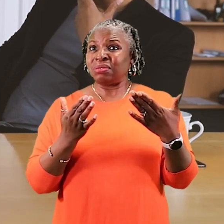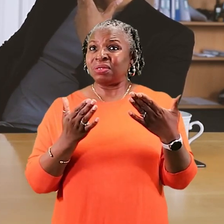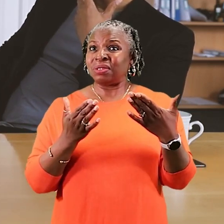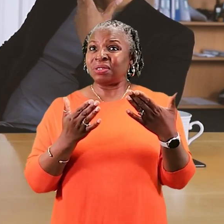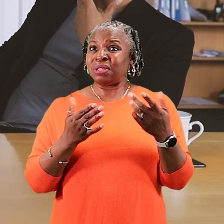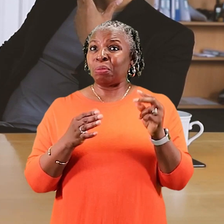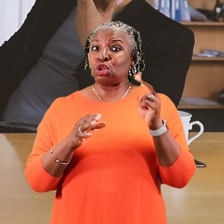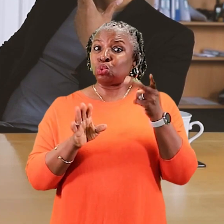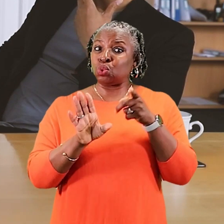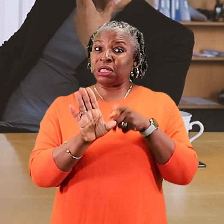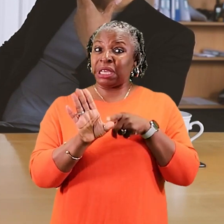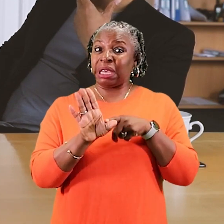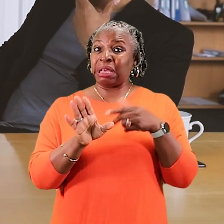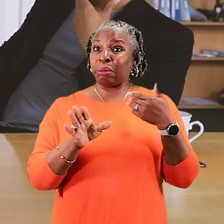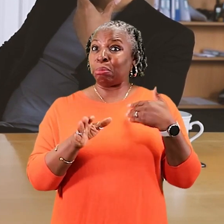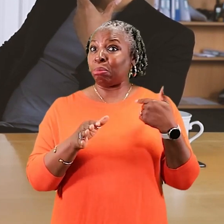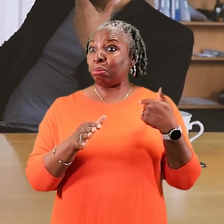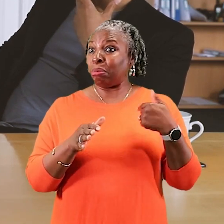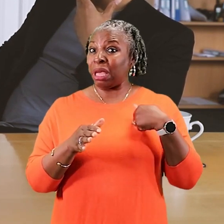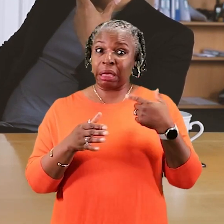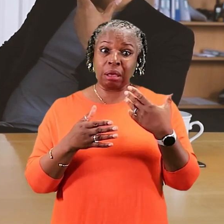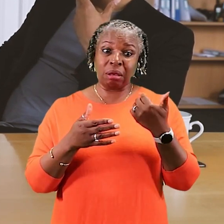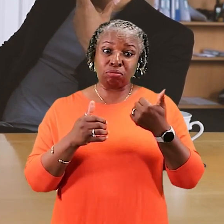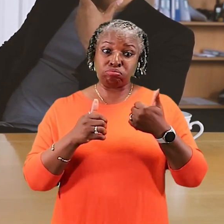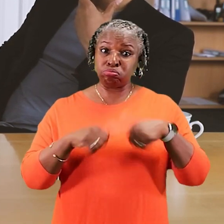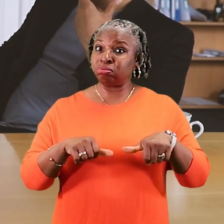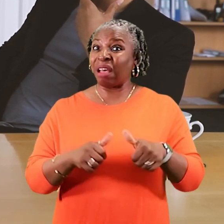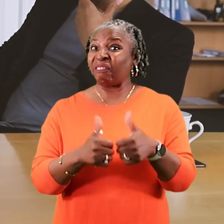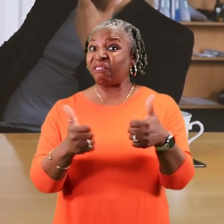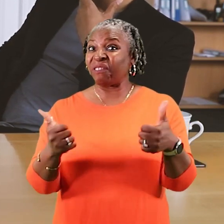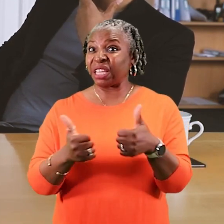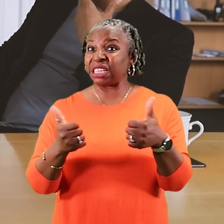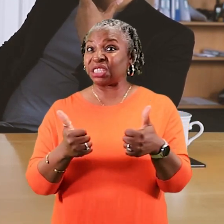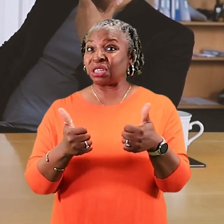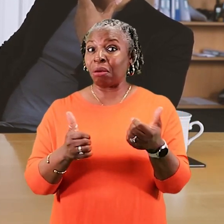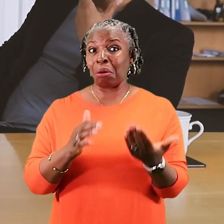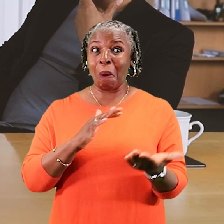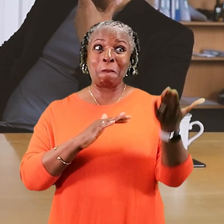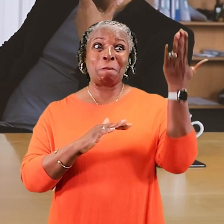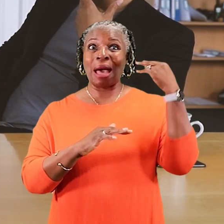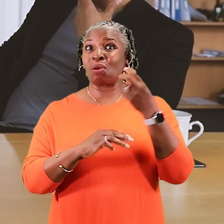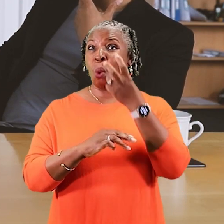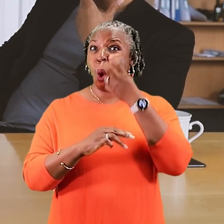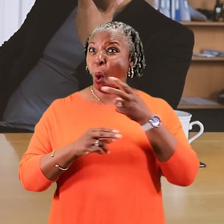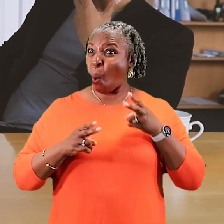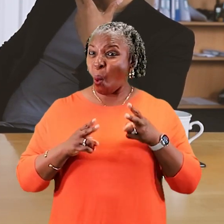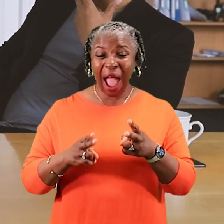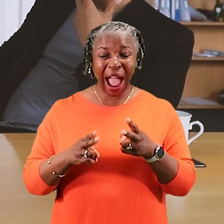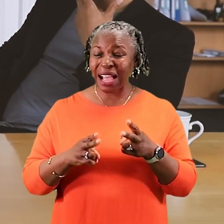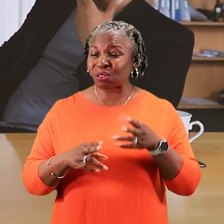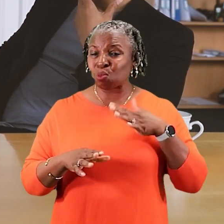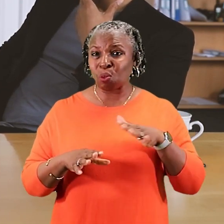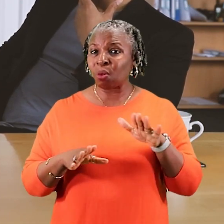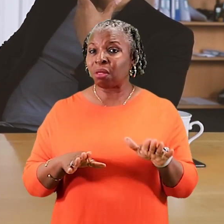There's no legacy if, you know, after 2 years I'm not elected again. and then we go back to the same old. And, you know, we've been